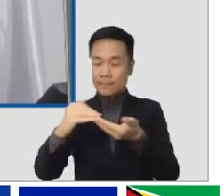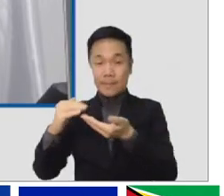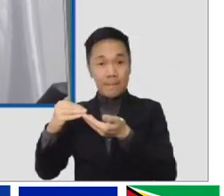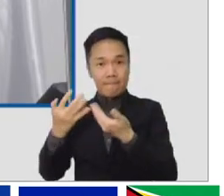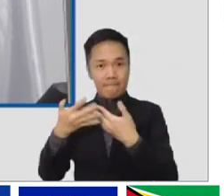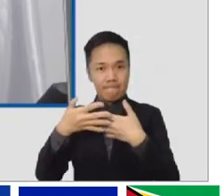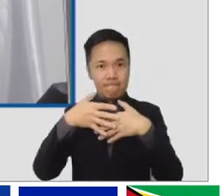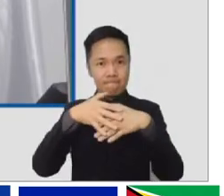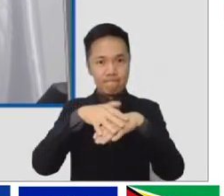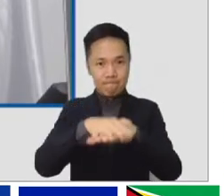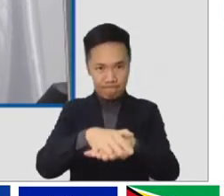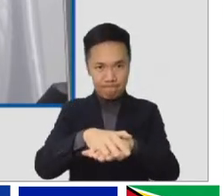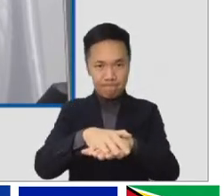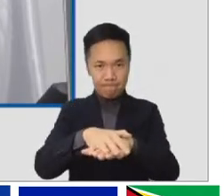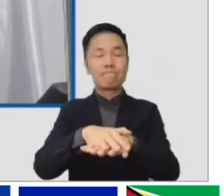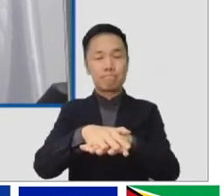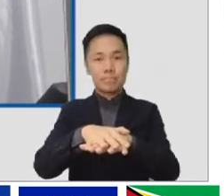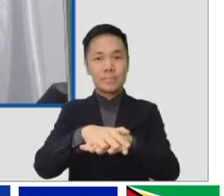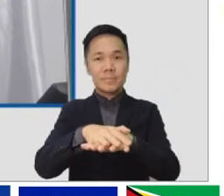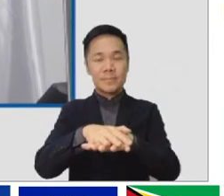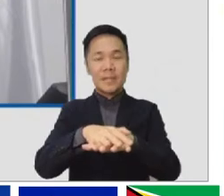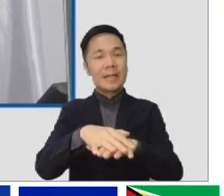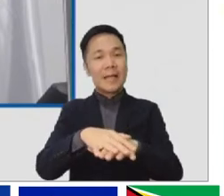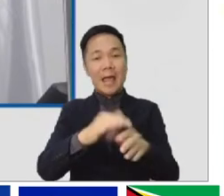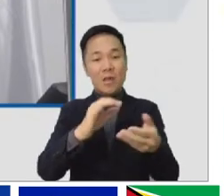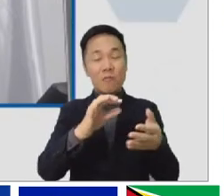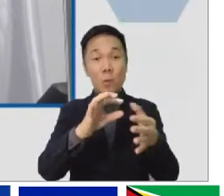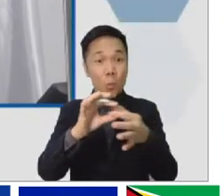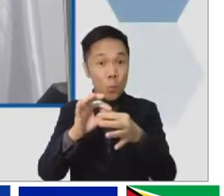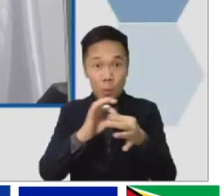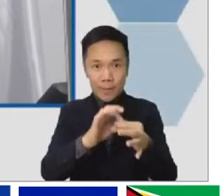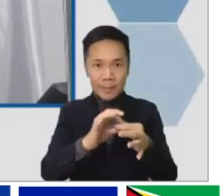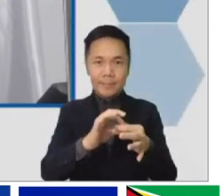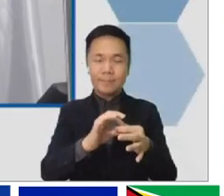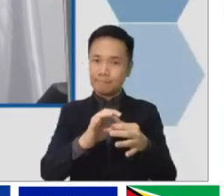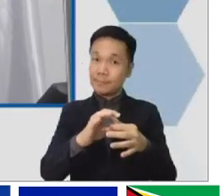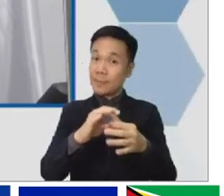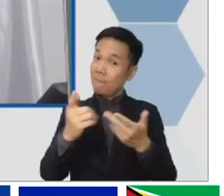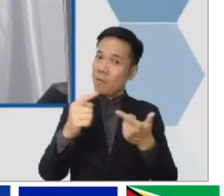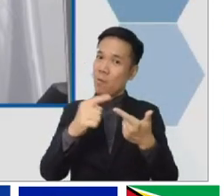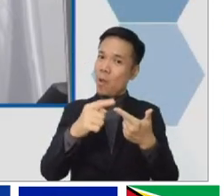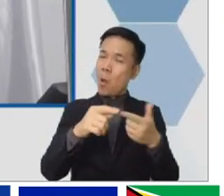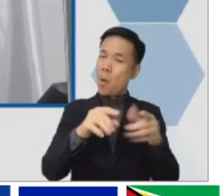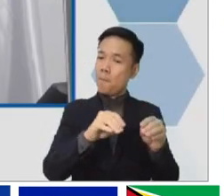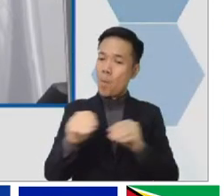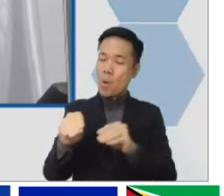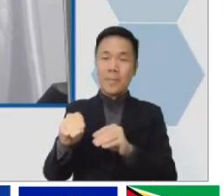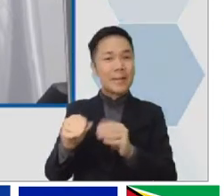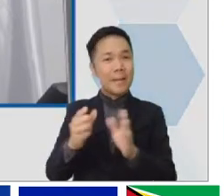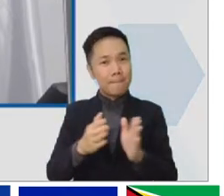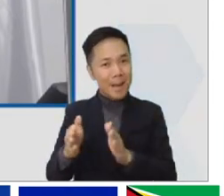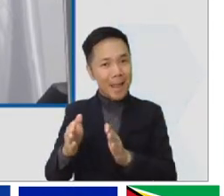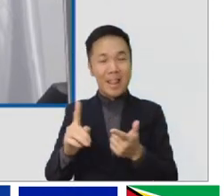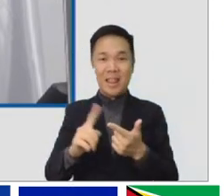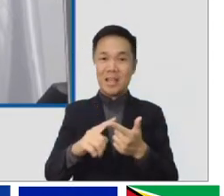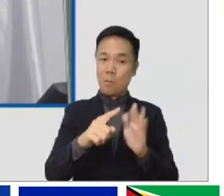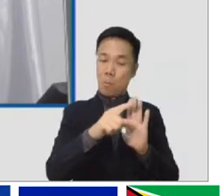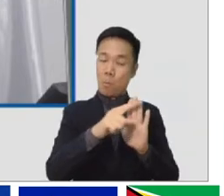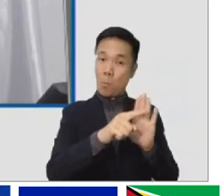I would like to mention, well, we have the logistics and mobility plan, cultural policies, college